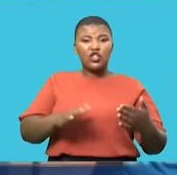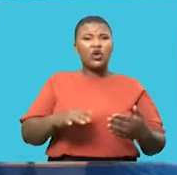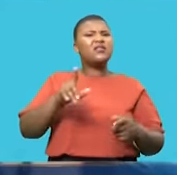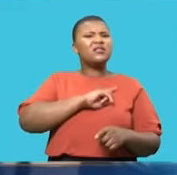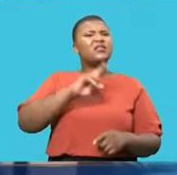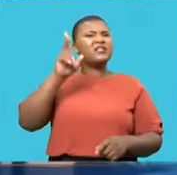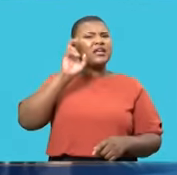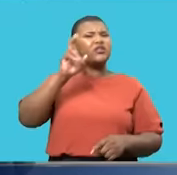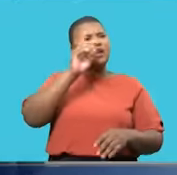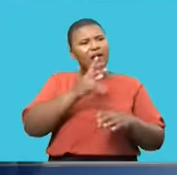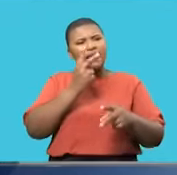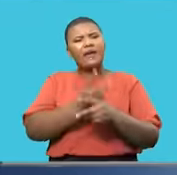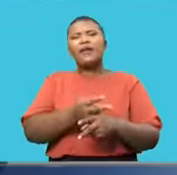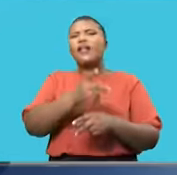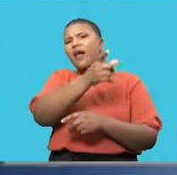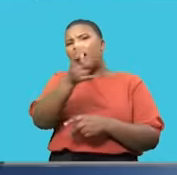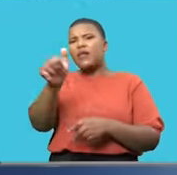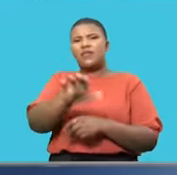Everywhere. And it seems like